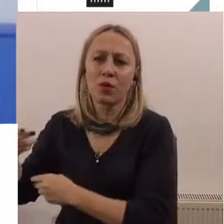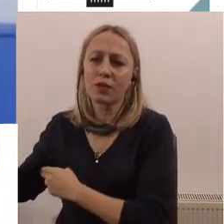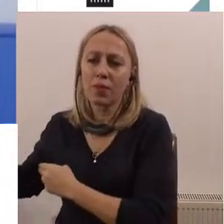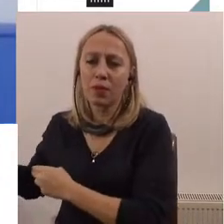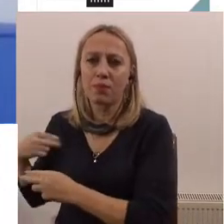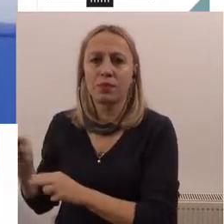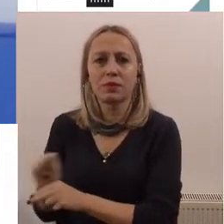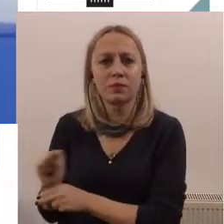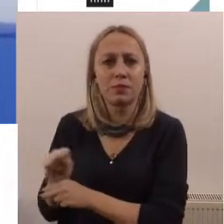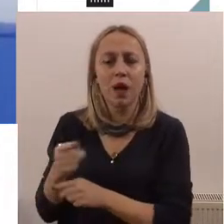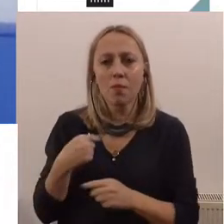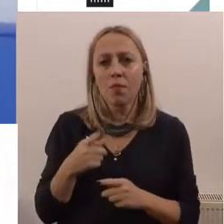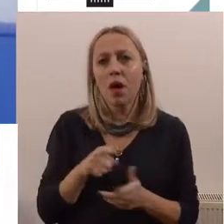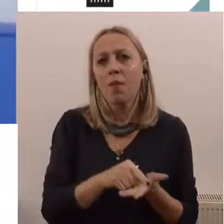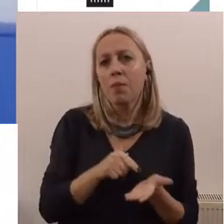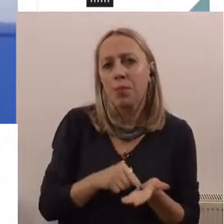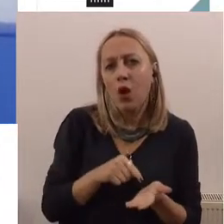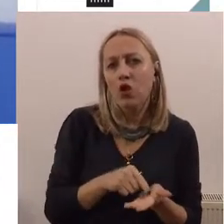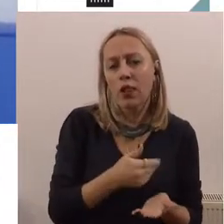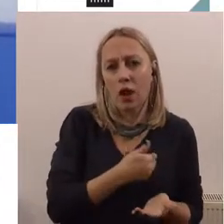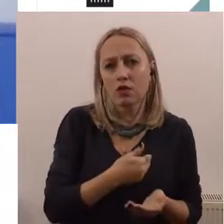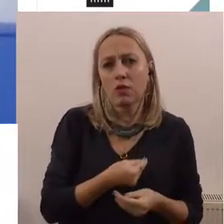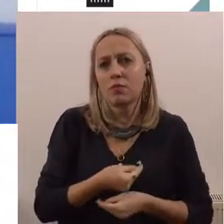with other museums internationally.